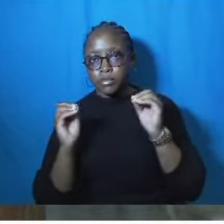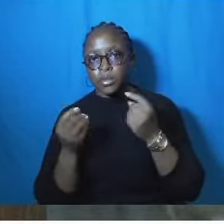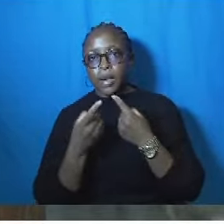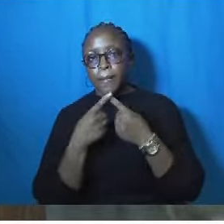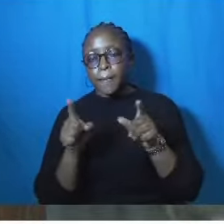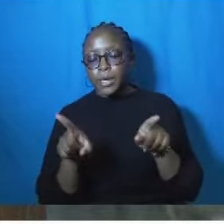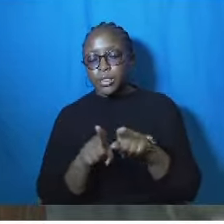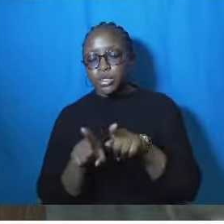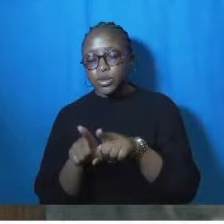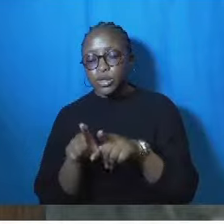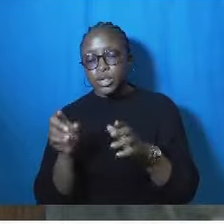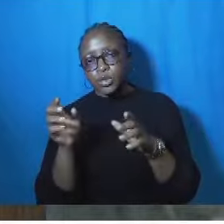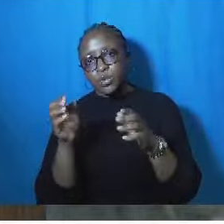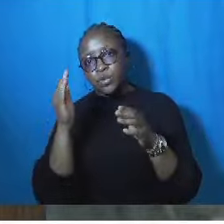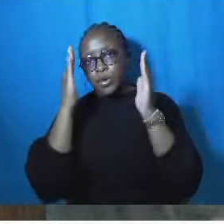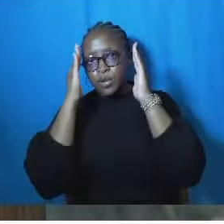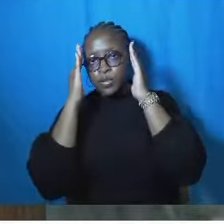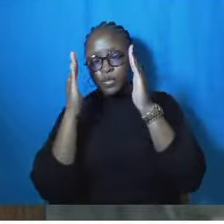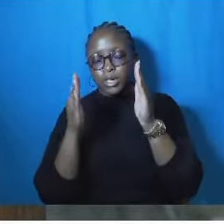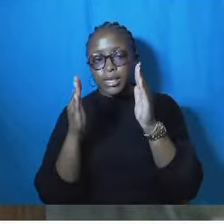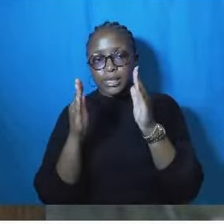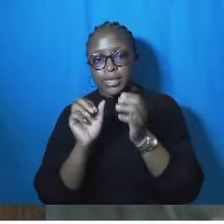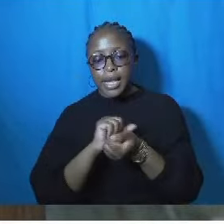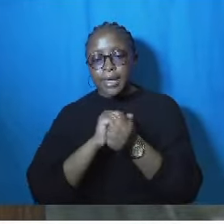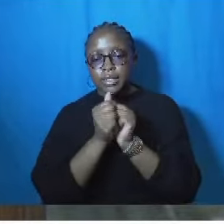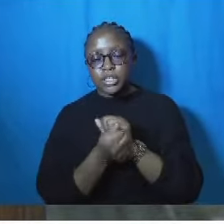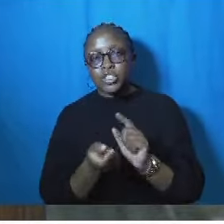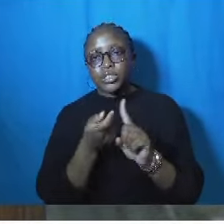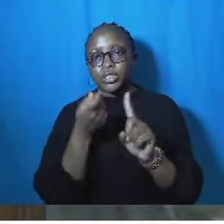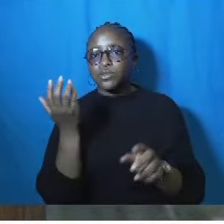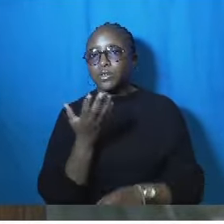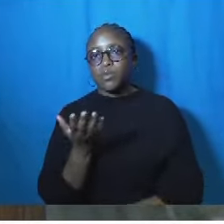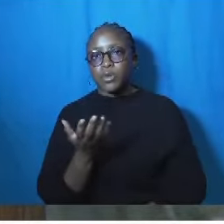the real change can come.